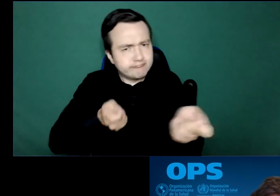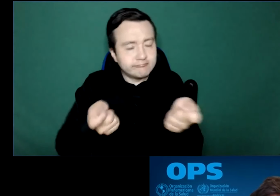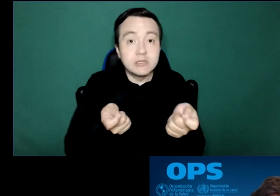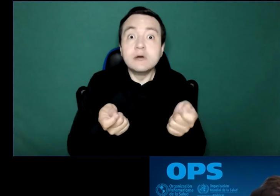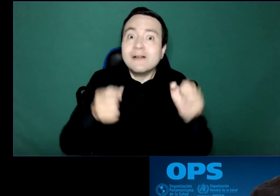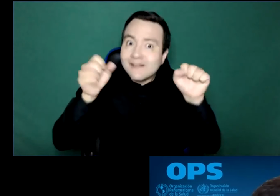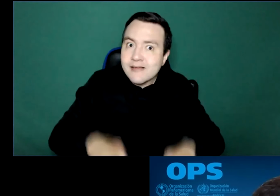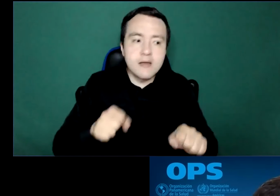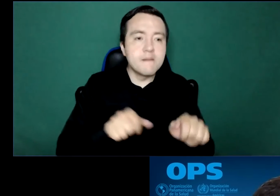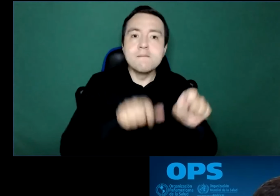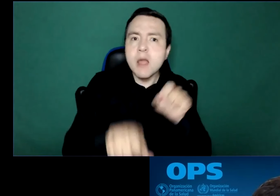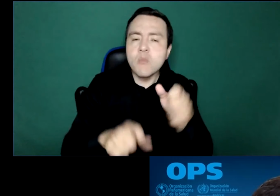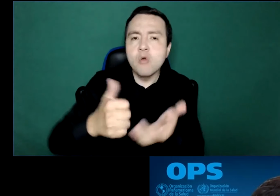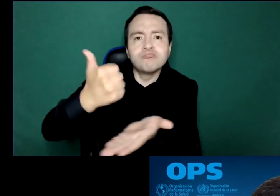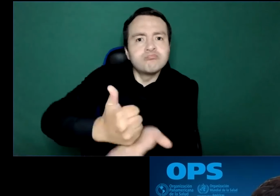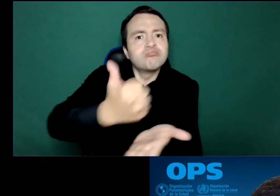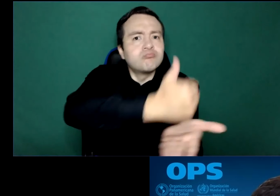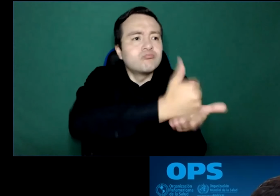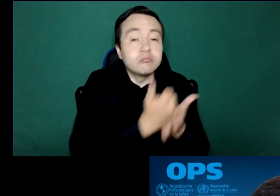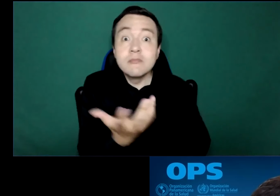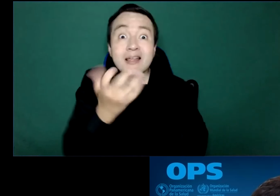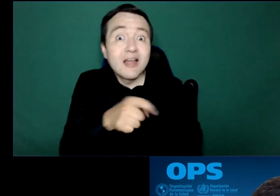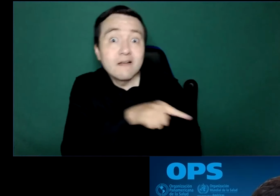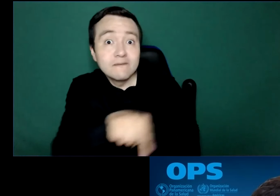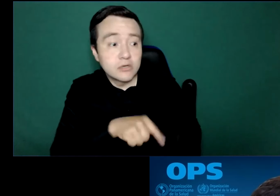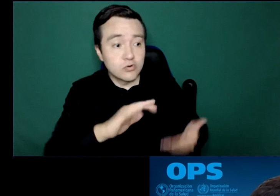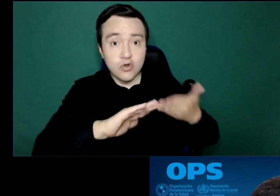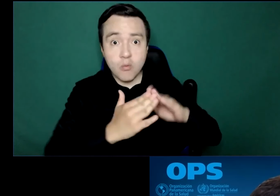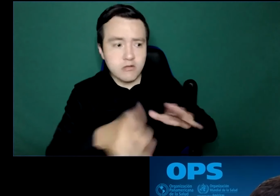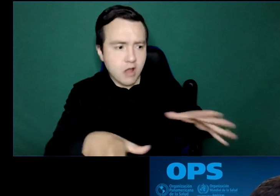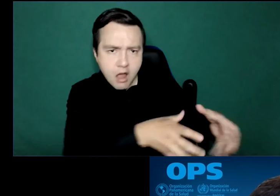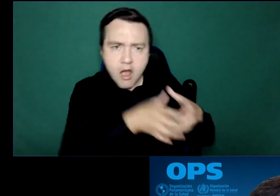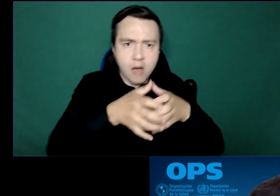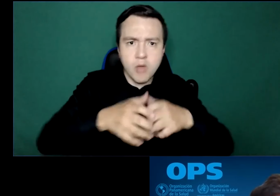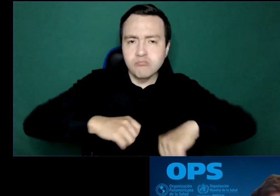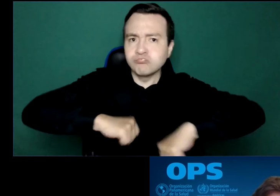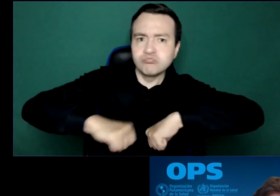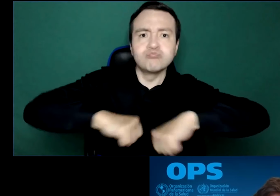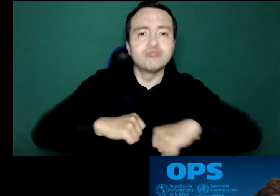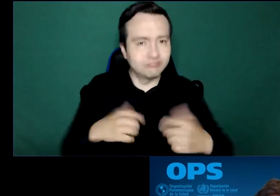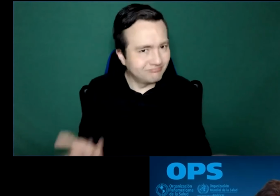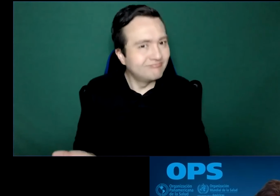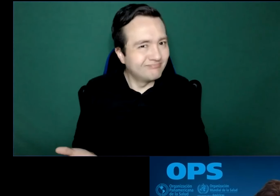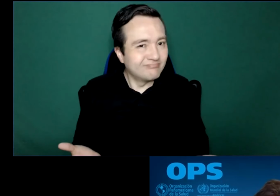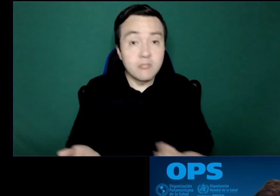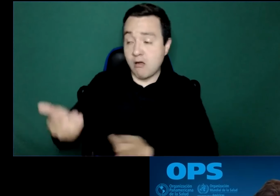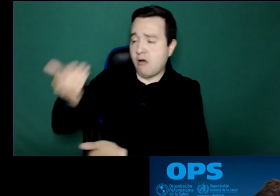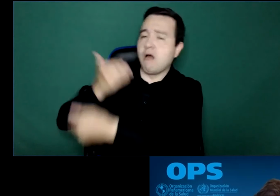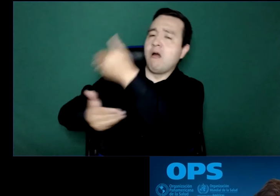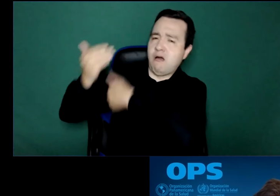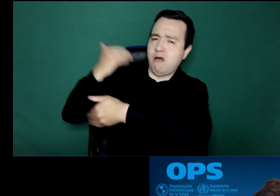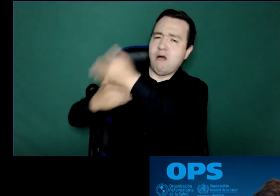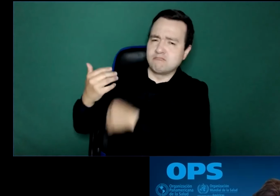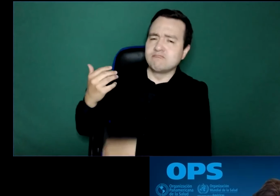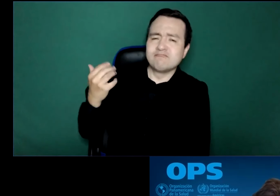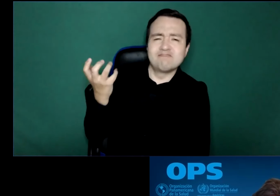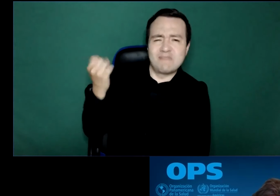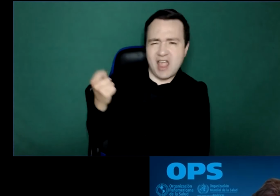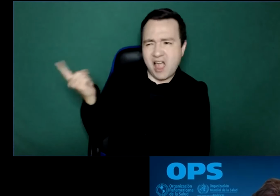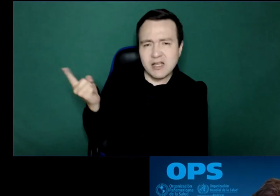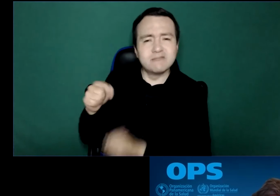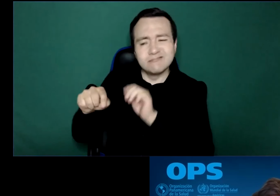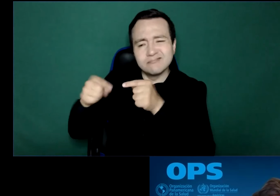participation of persons and communities in the process, review the traditional forms of developing